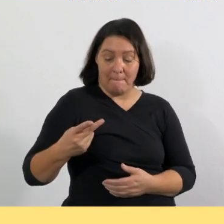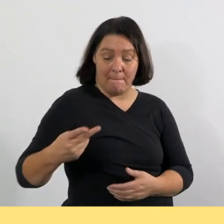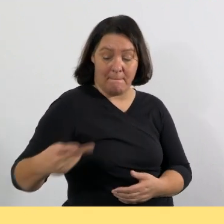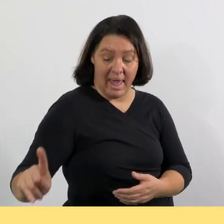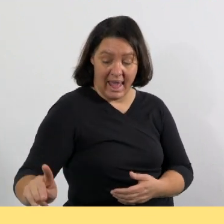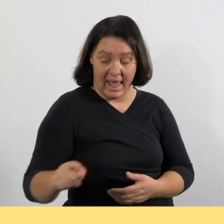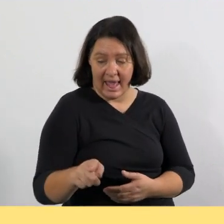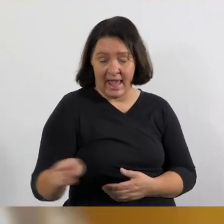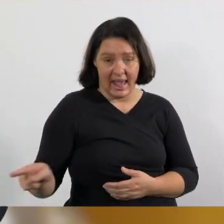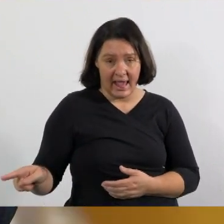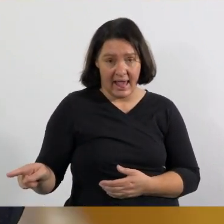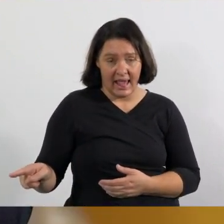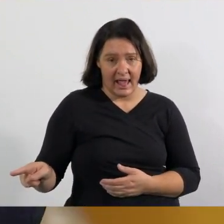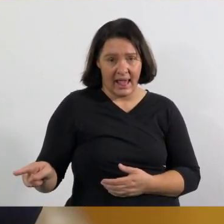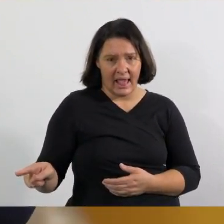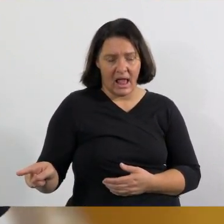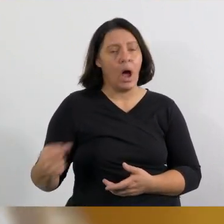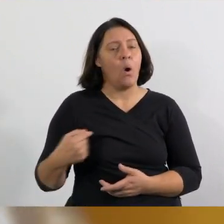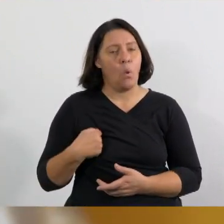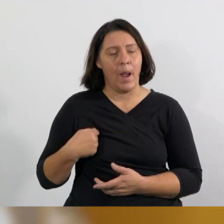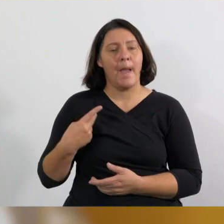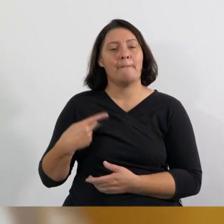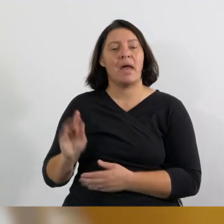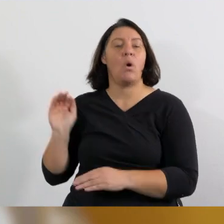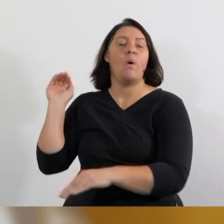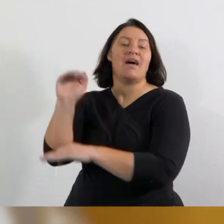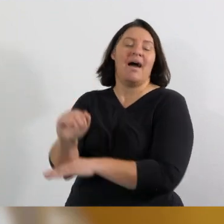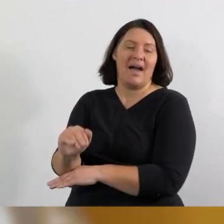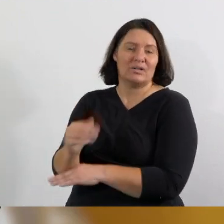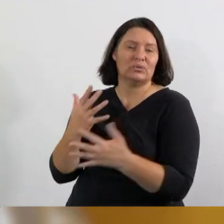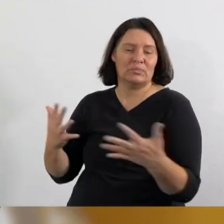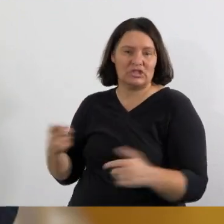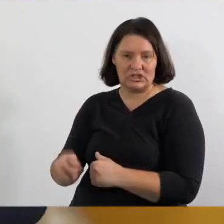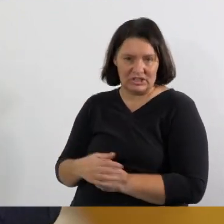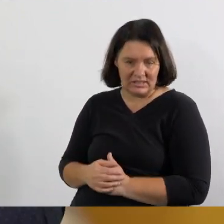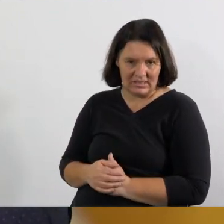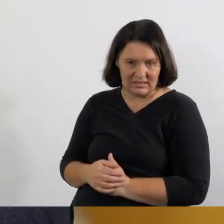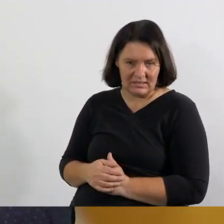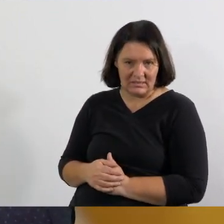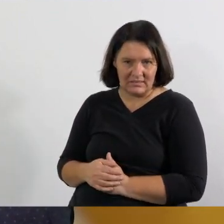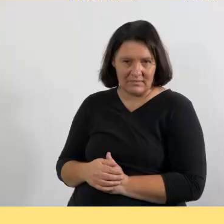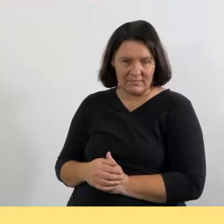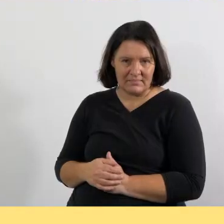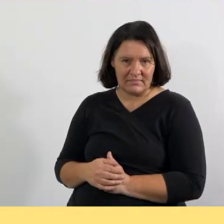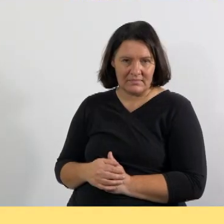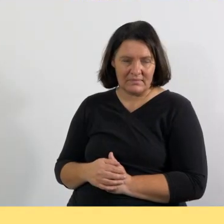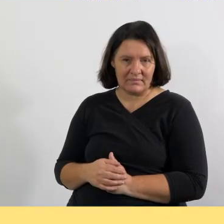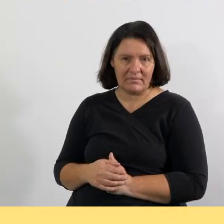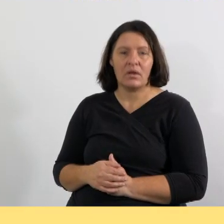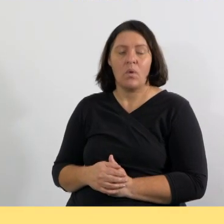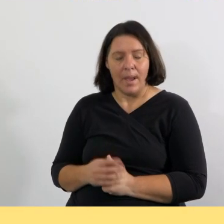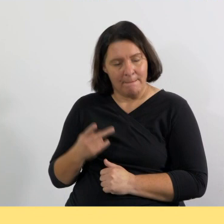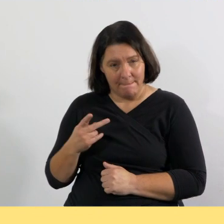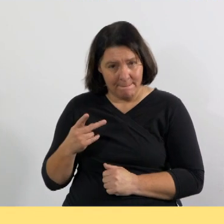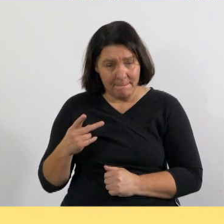our creditors, we can pay them more than what we were supposed to pay here in bank and discount.